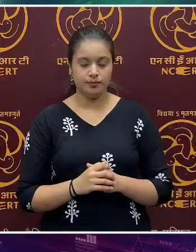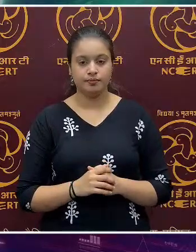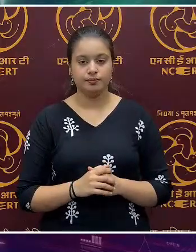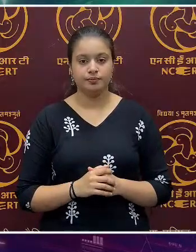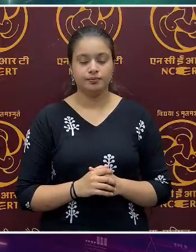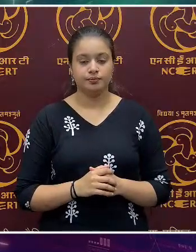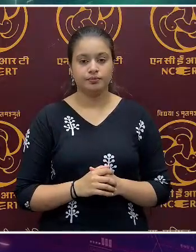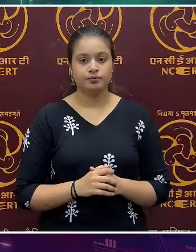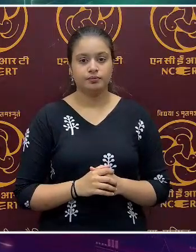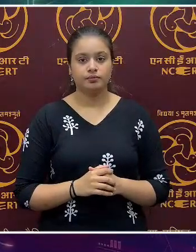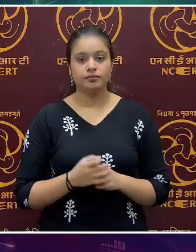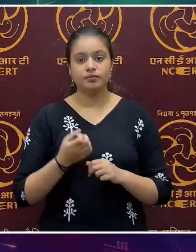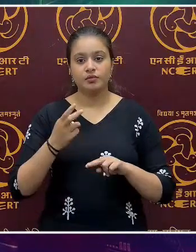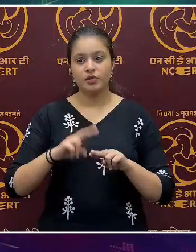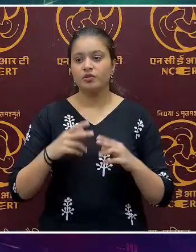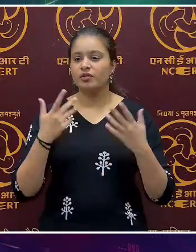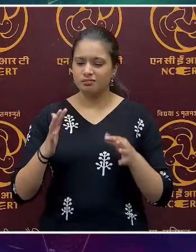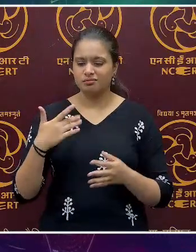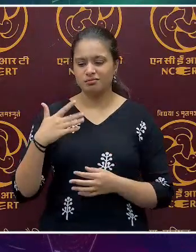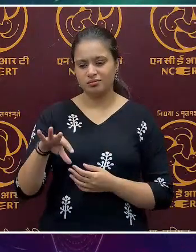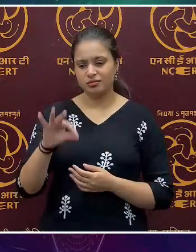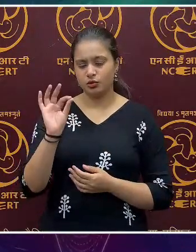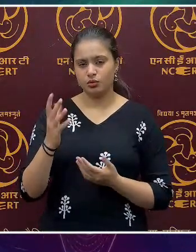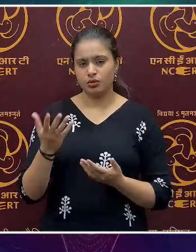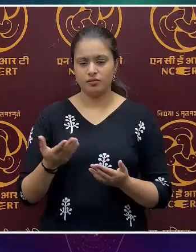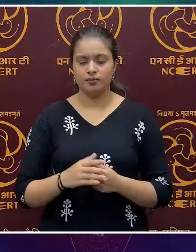So randomly I am selecting right now.